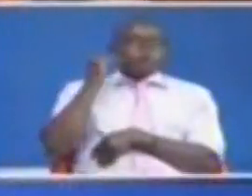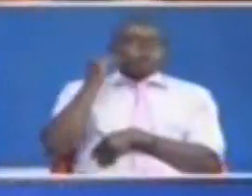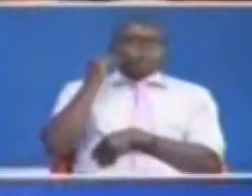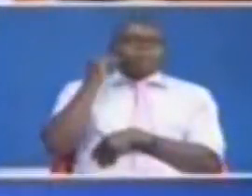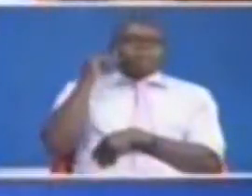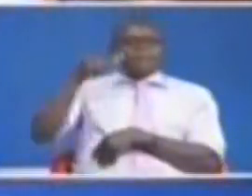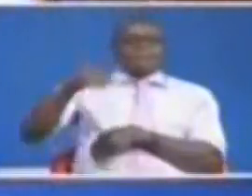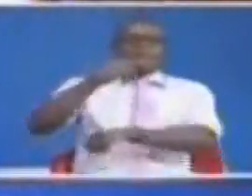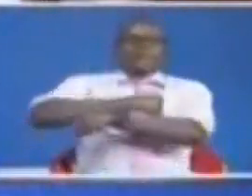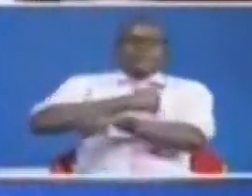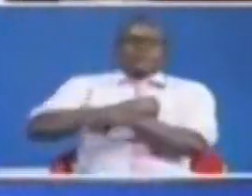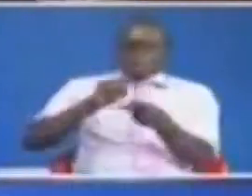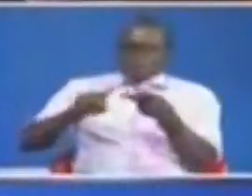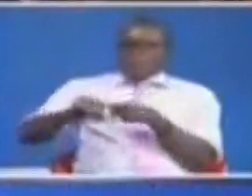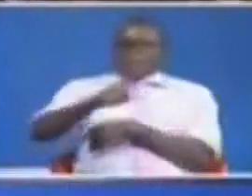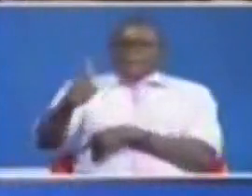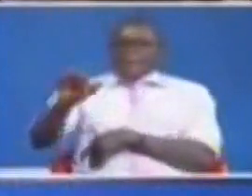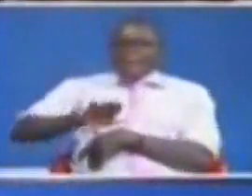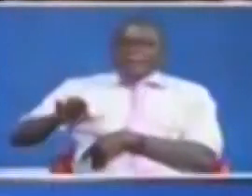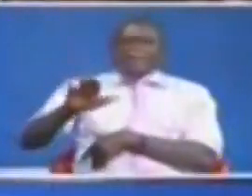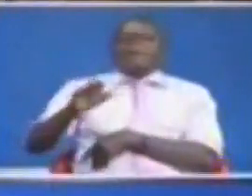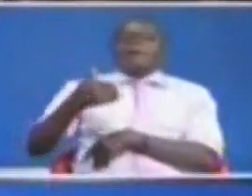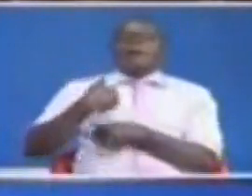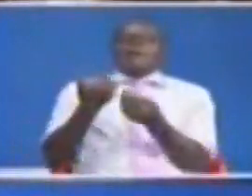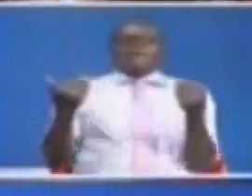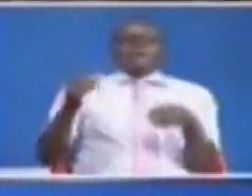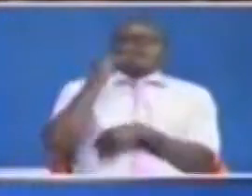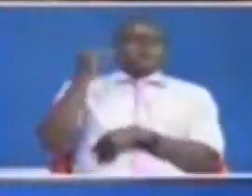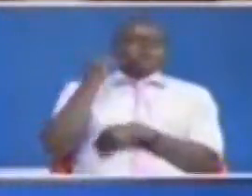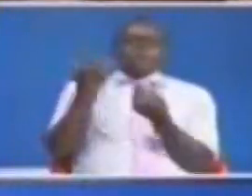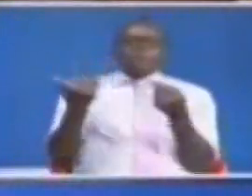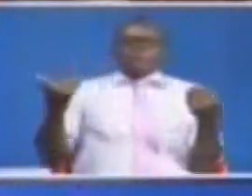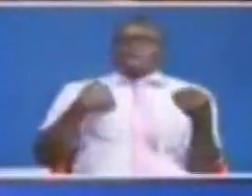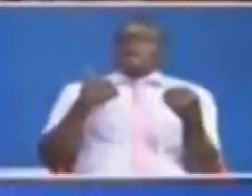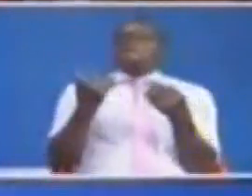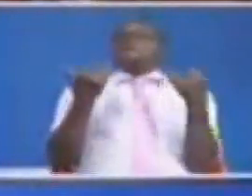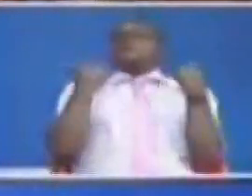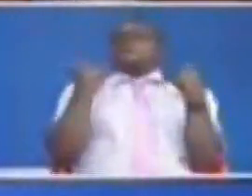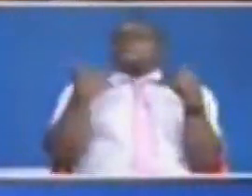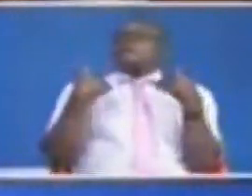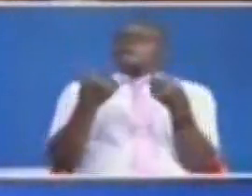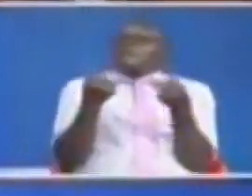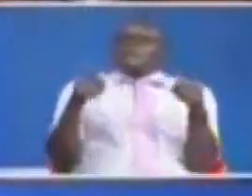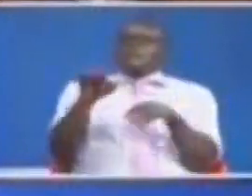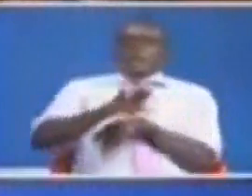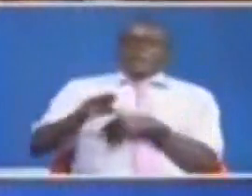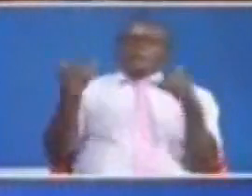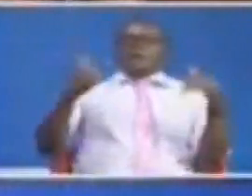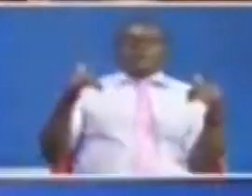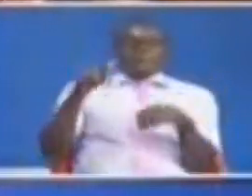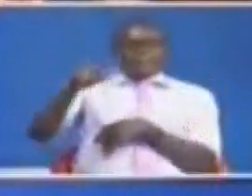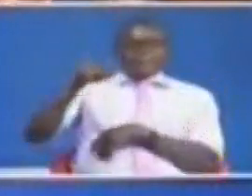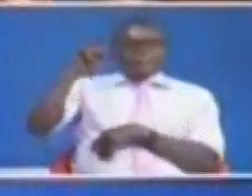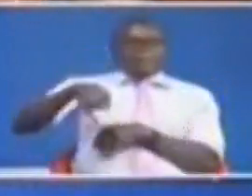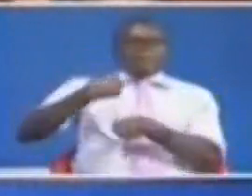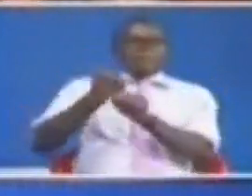now, is the school. On the other side, it's the actual home. The kids have a place to sleep. The kids have very little places to play. I think there's a way